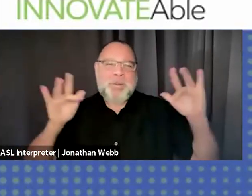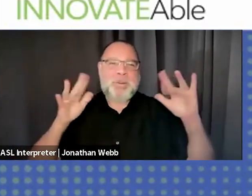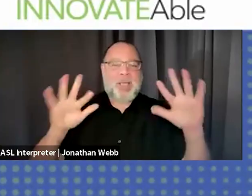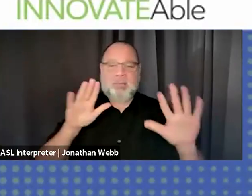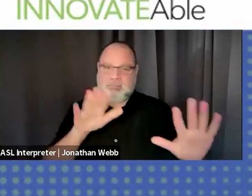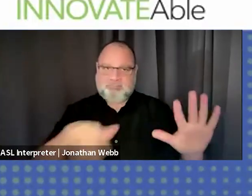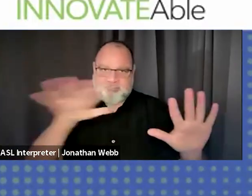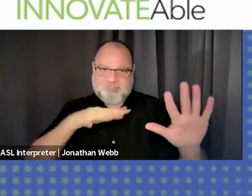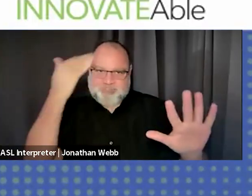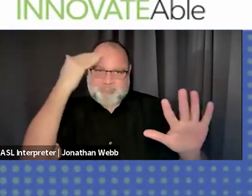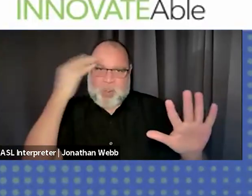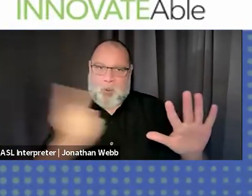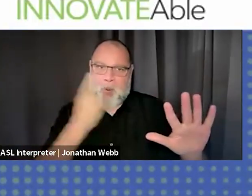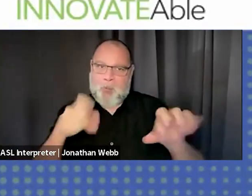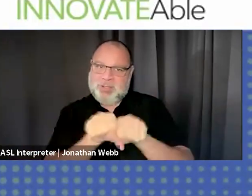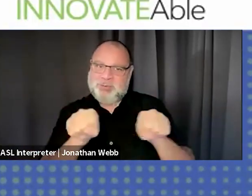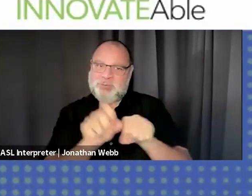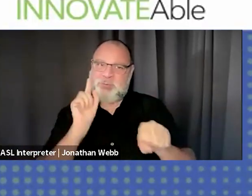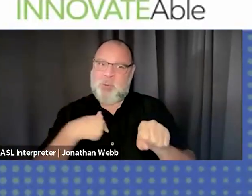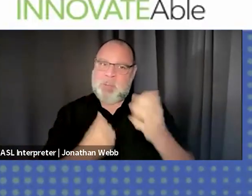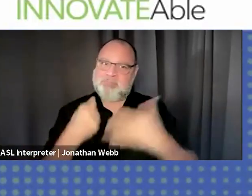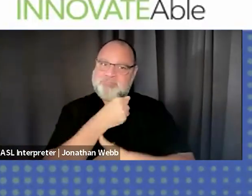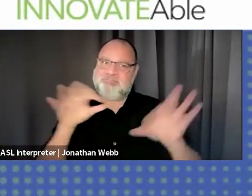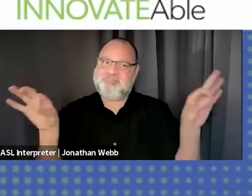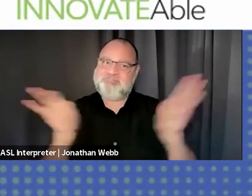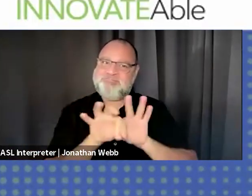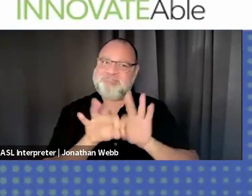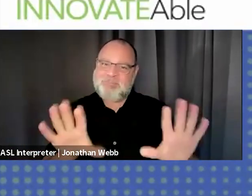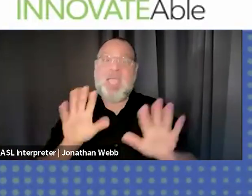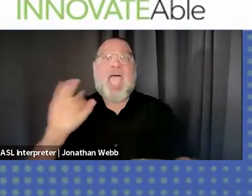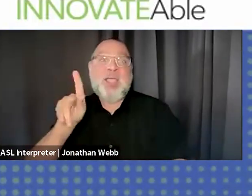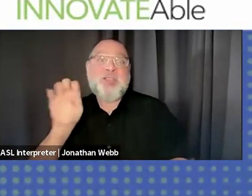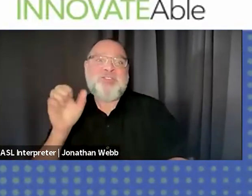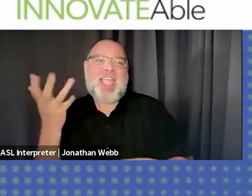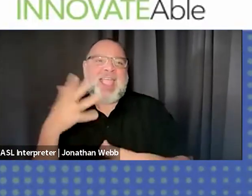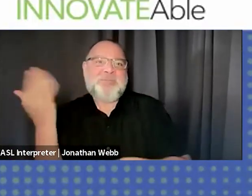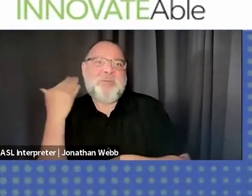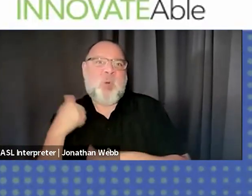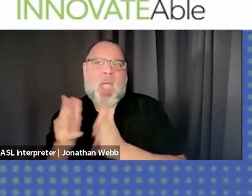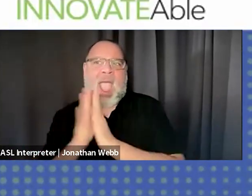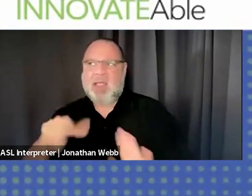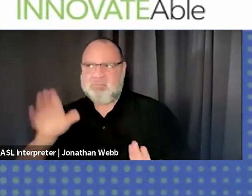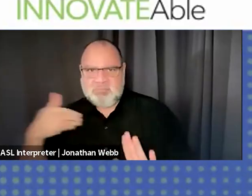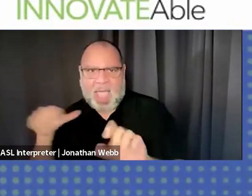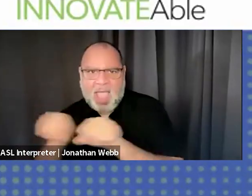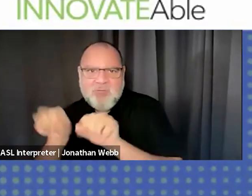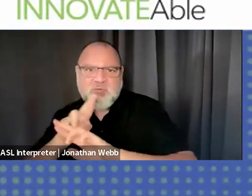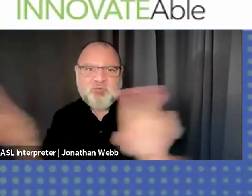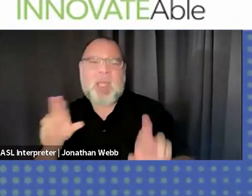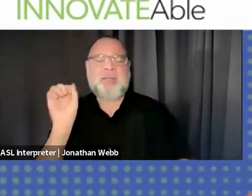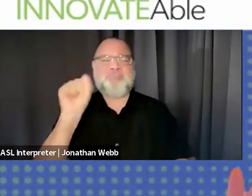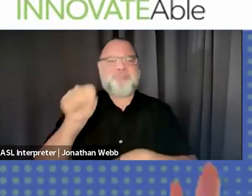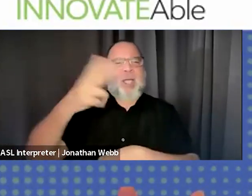on the best shoes in the room. And so Jake asked me this morning if I had my shoe ready to go, and I certainly do. It's sparkly